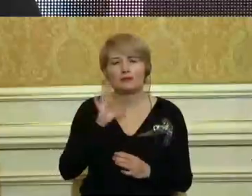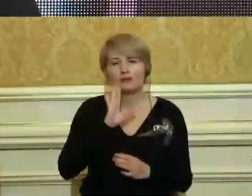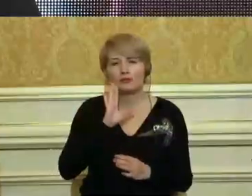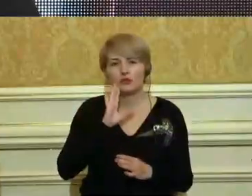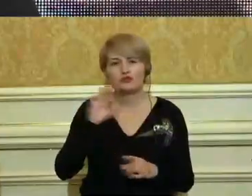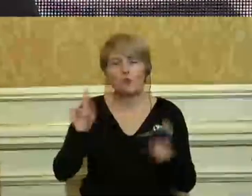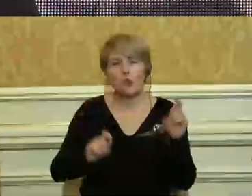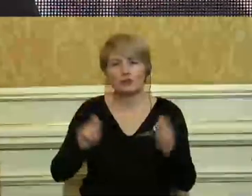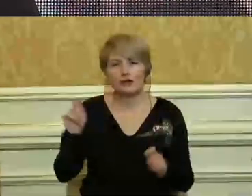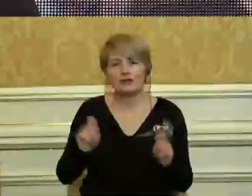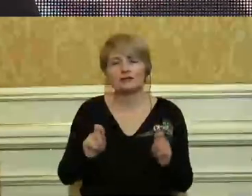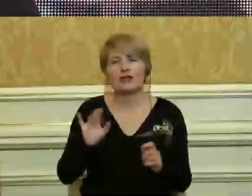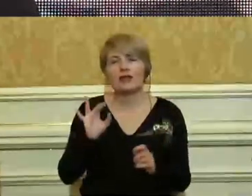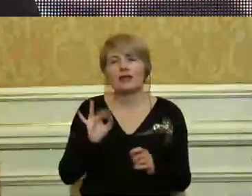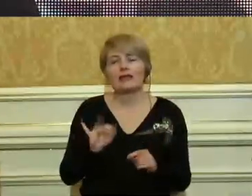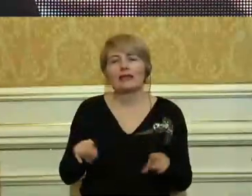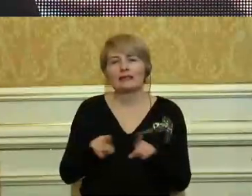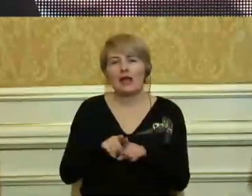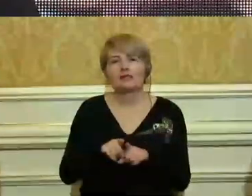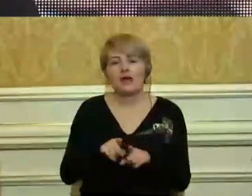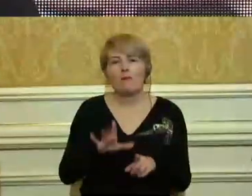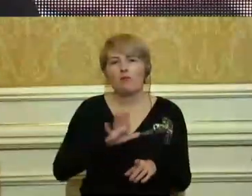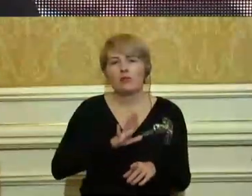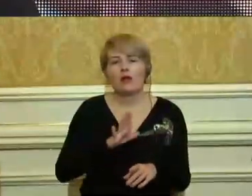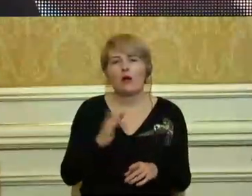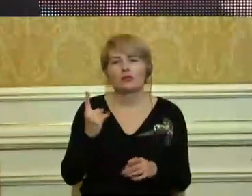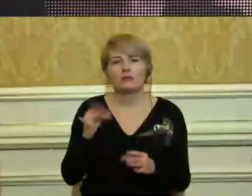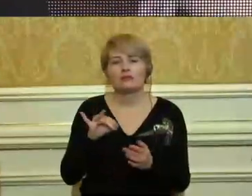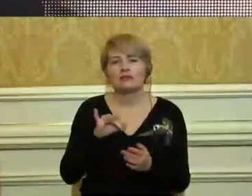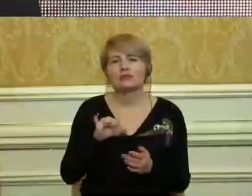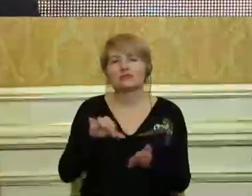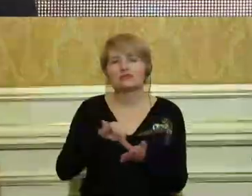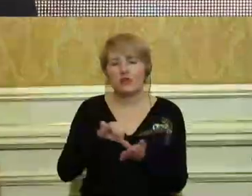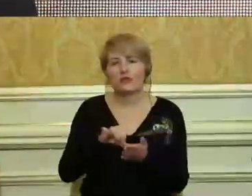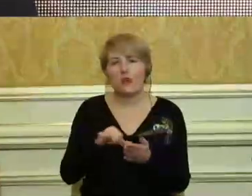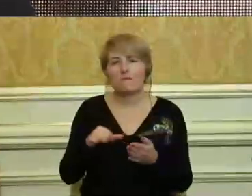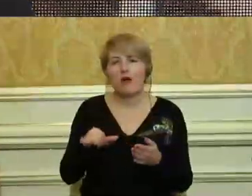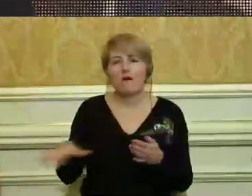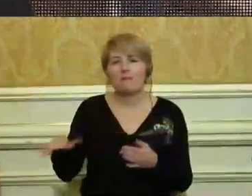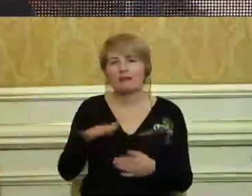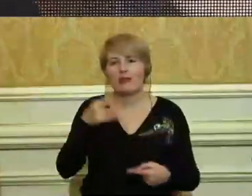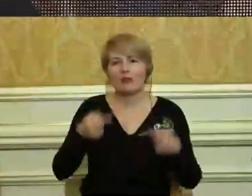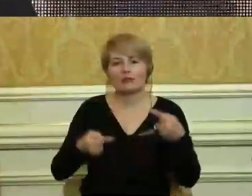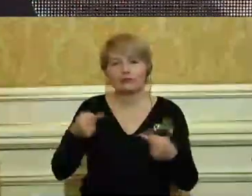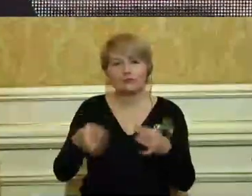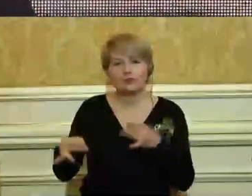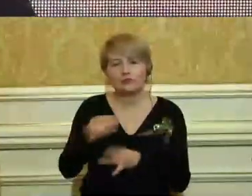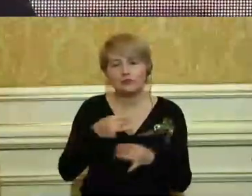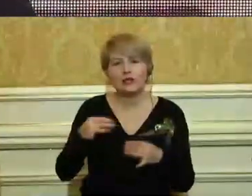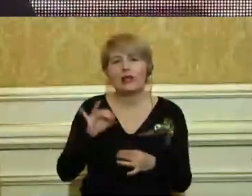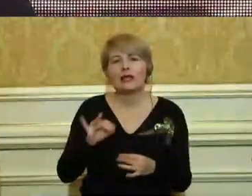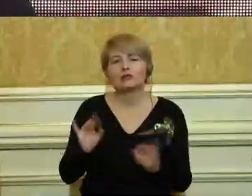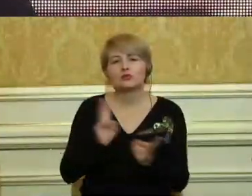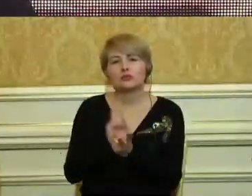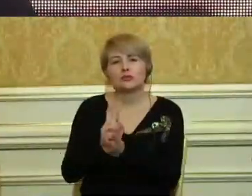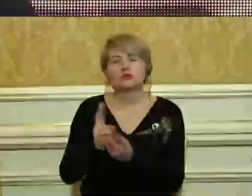in November as well, having taking part in the Party Innovation Hub. So I met a lot of women who are also